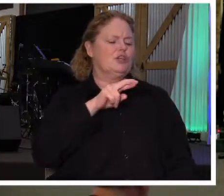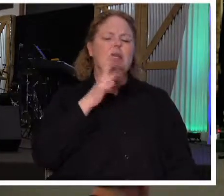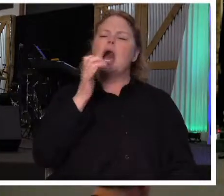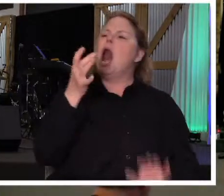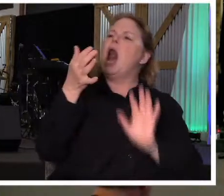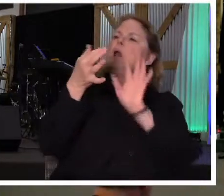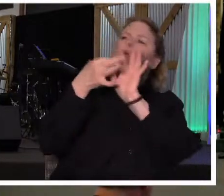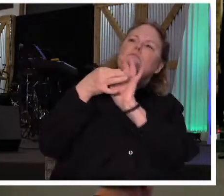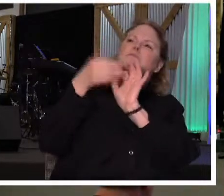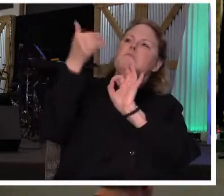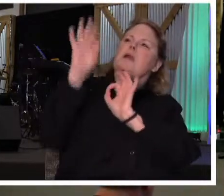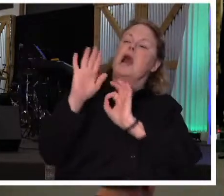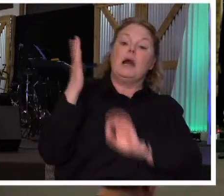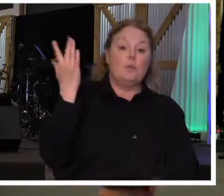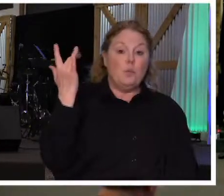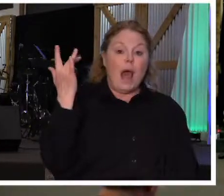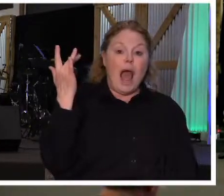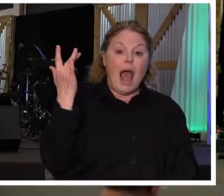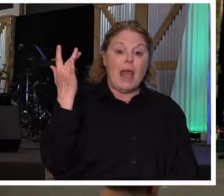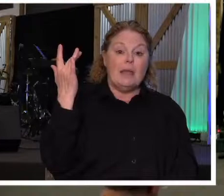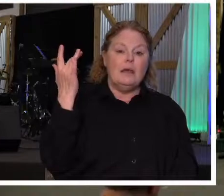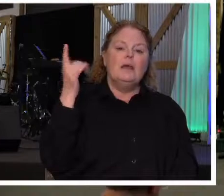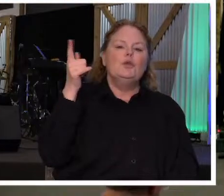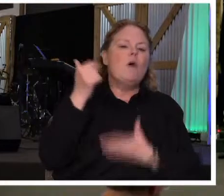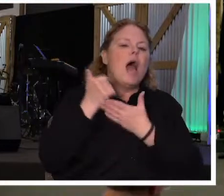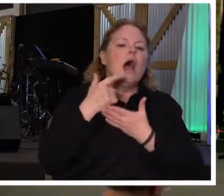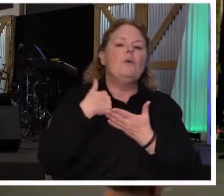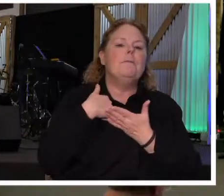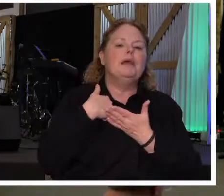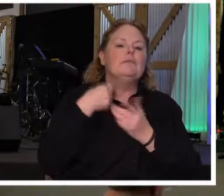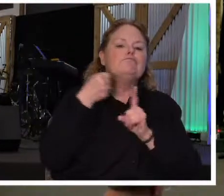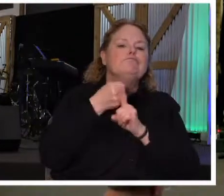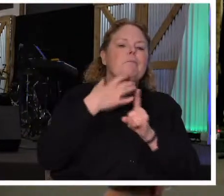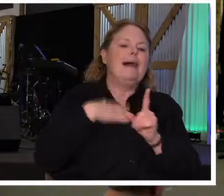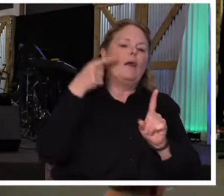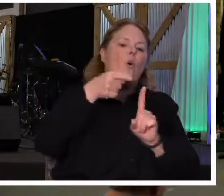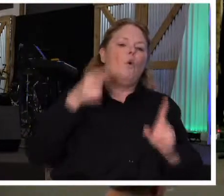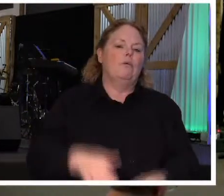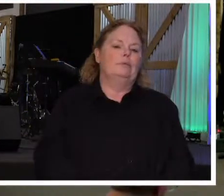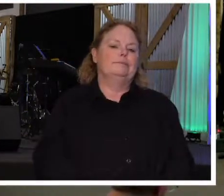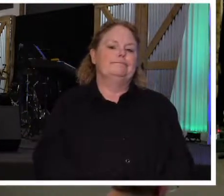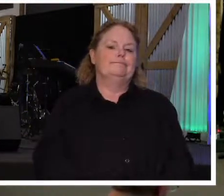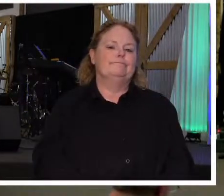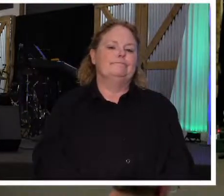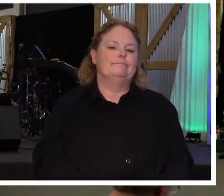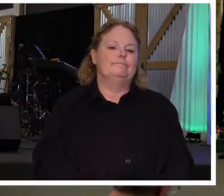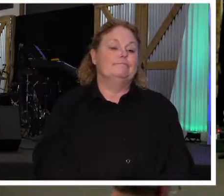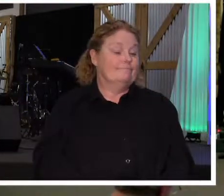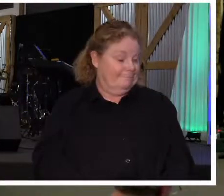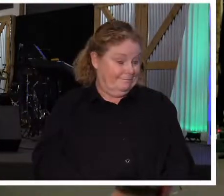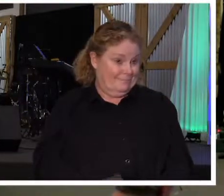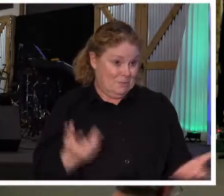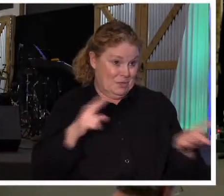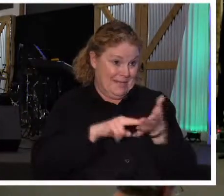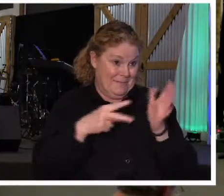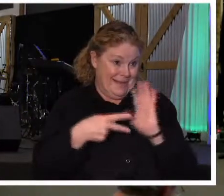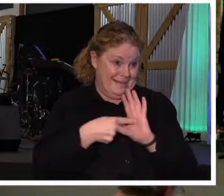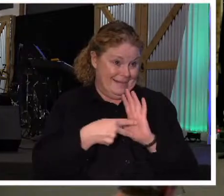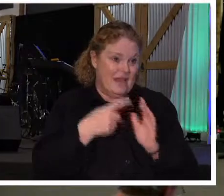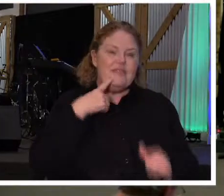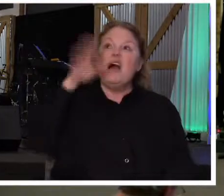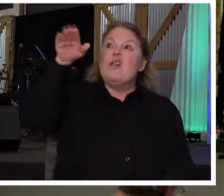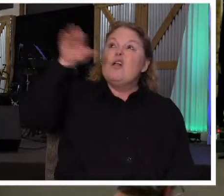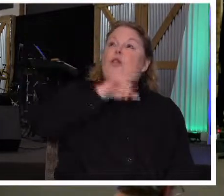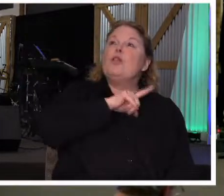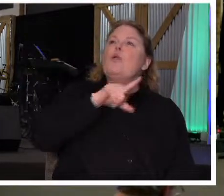God for the specific purpose of having God help them achieve their goals. And here's the way that looks. They come and they say, Lord, I need